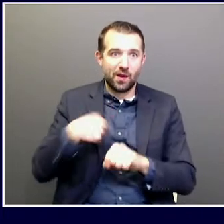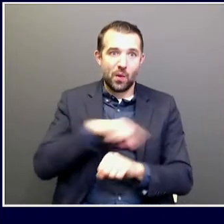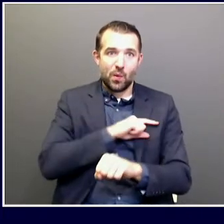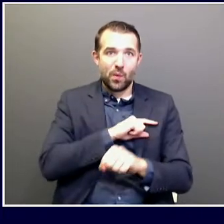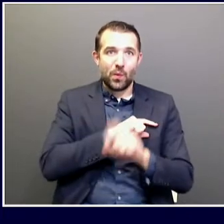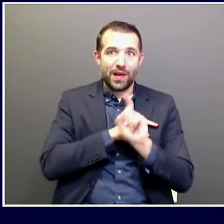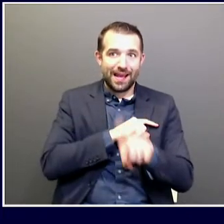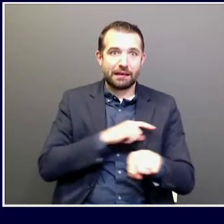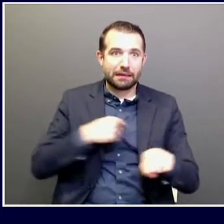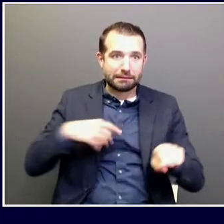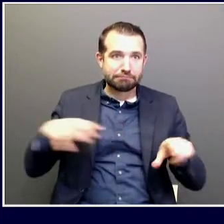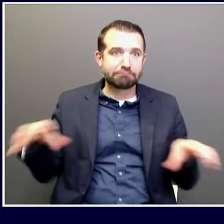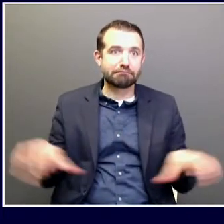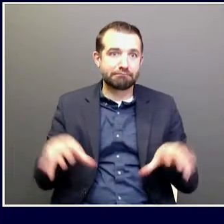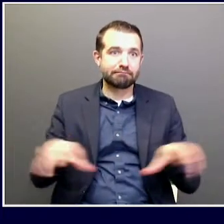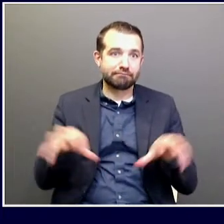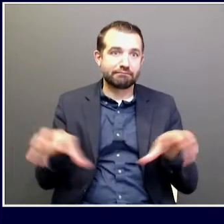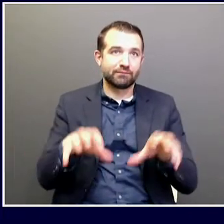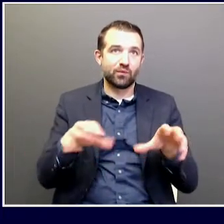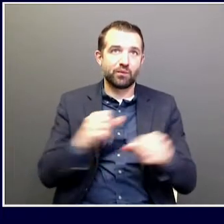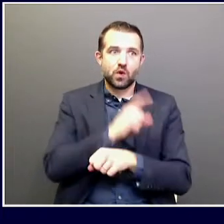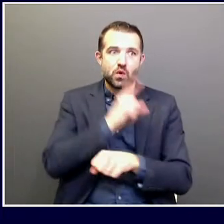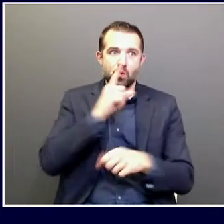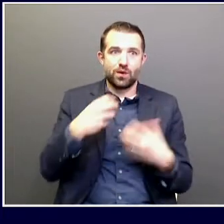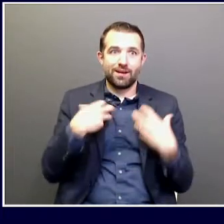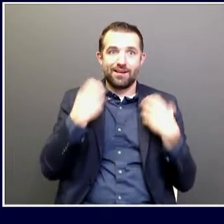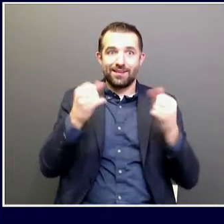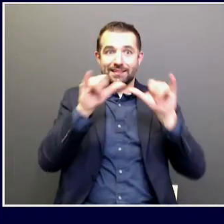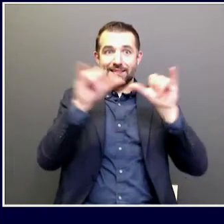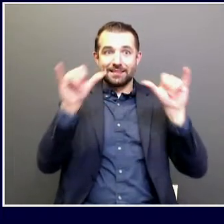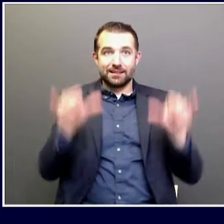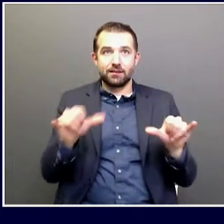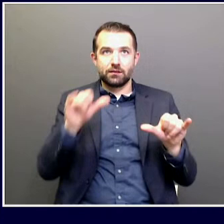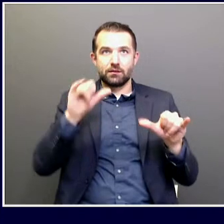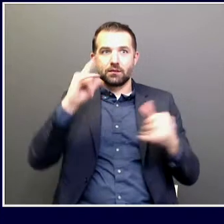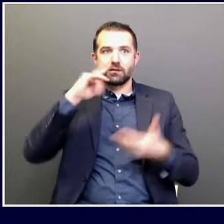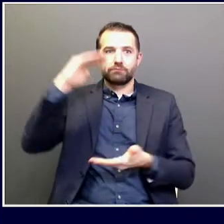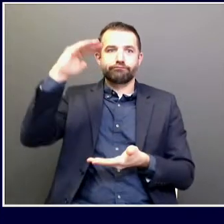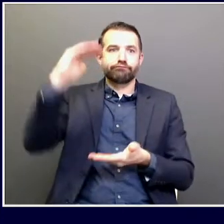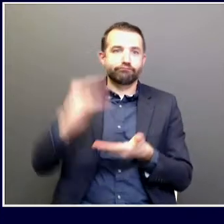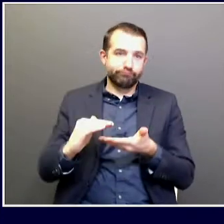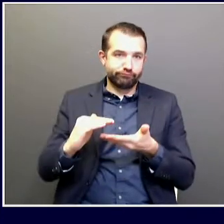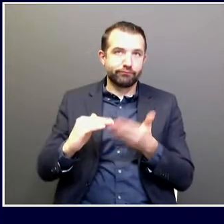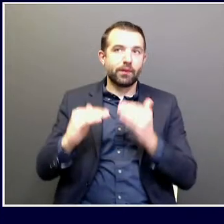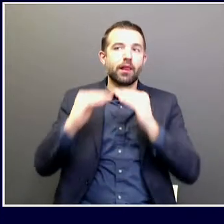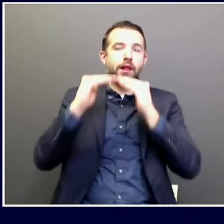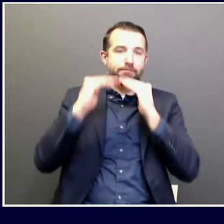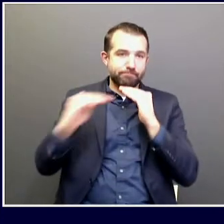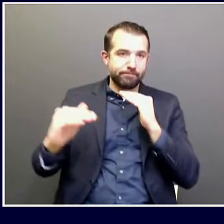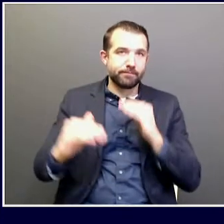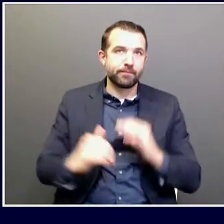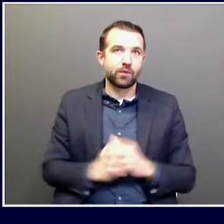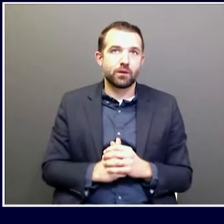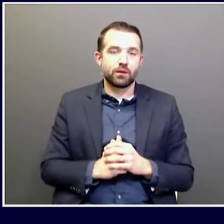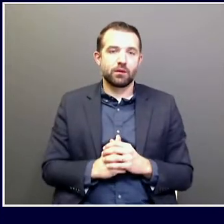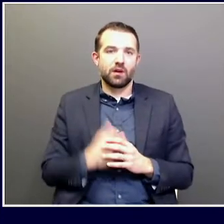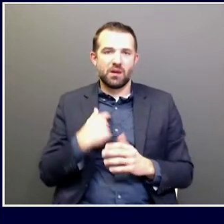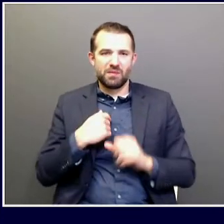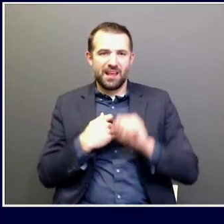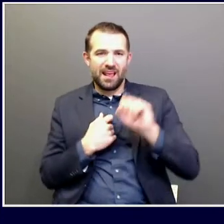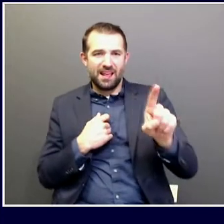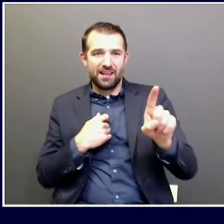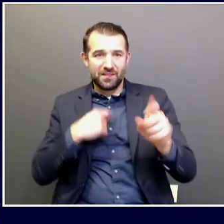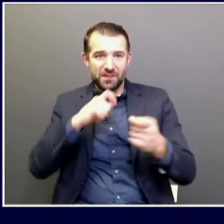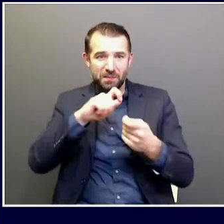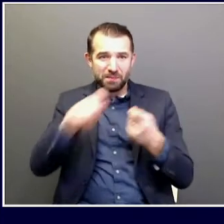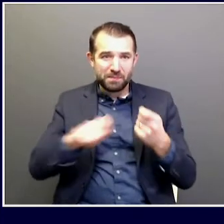fully stabilized our healthcare system across the board. Just real quick, is there a way to put a number on it at all? Does it free up,